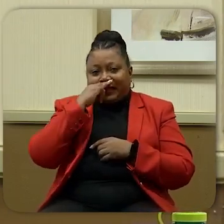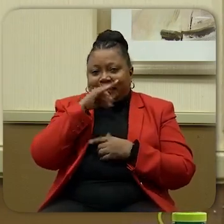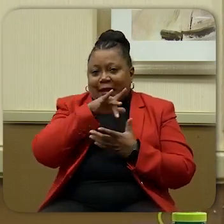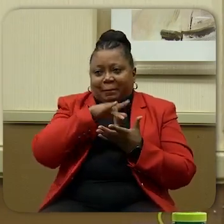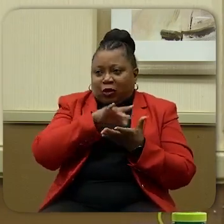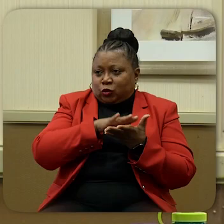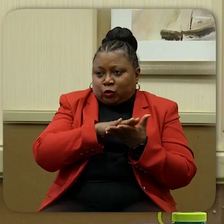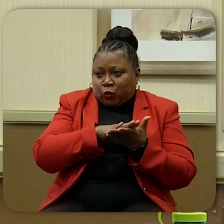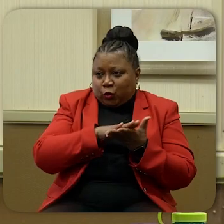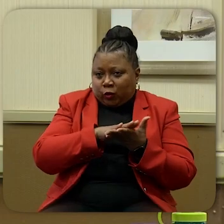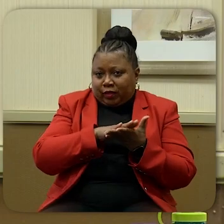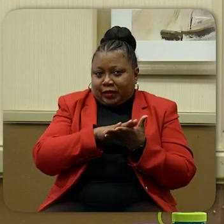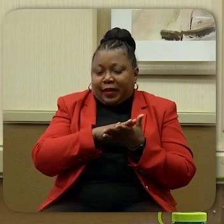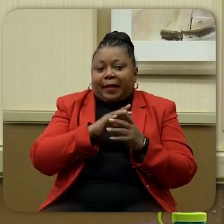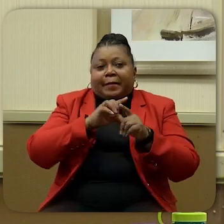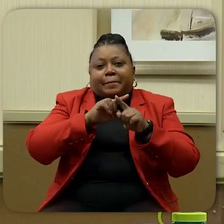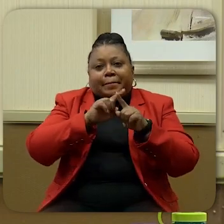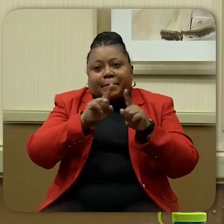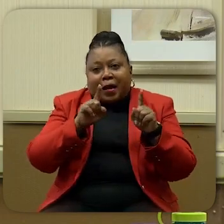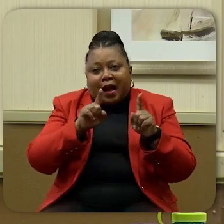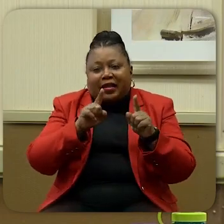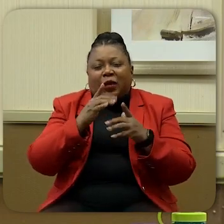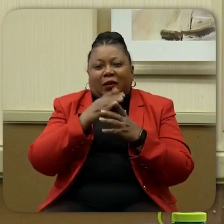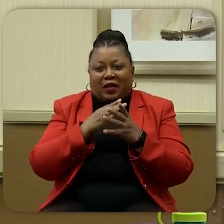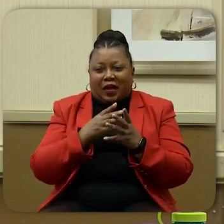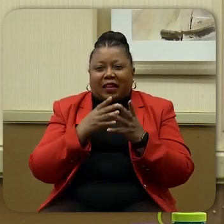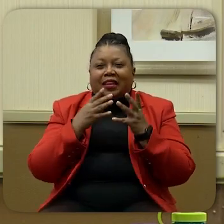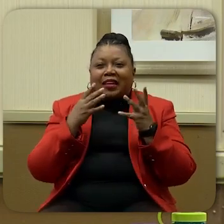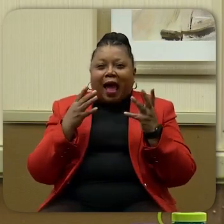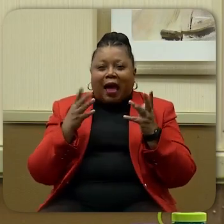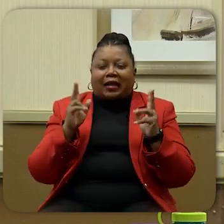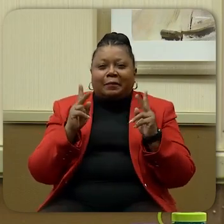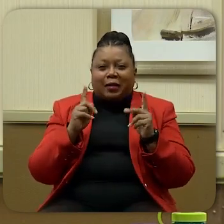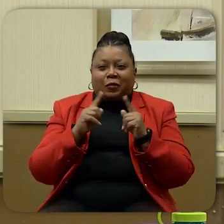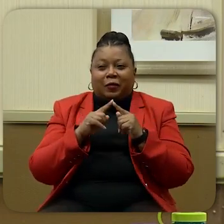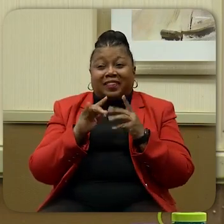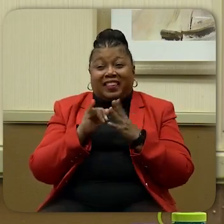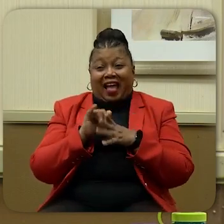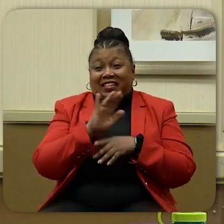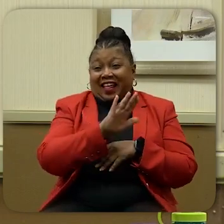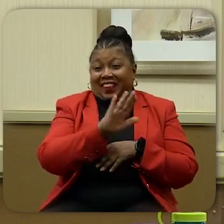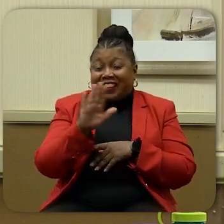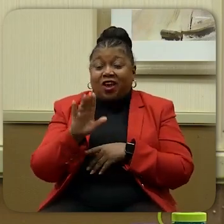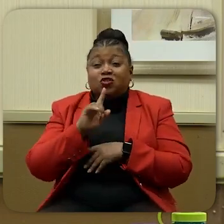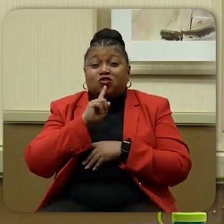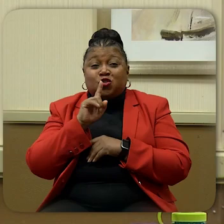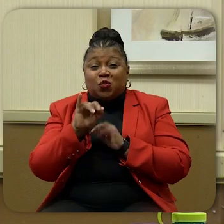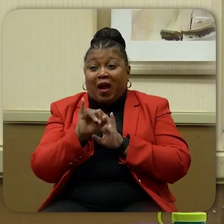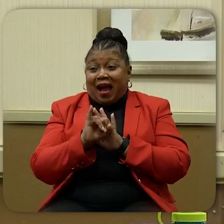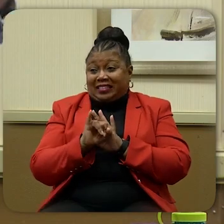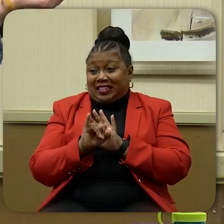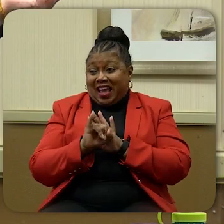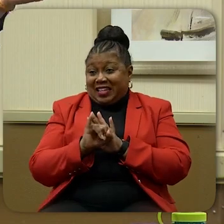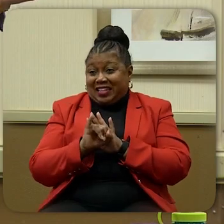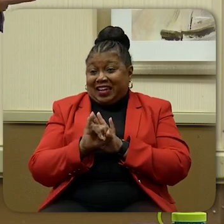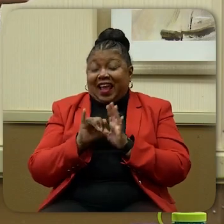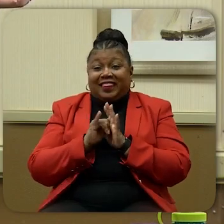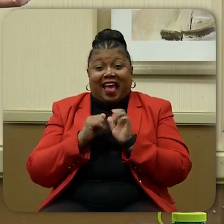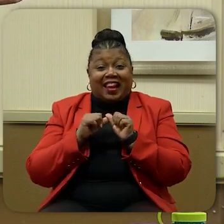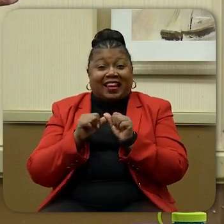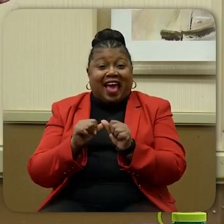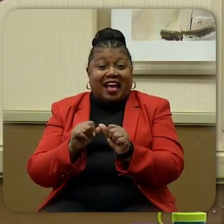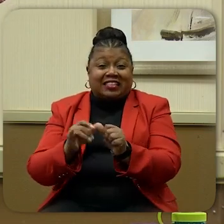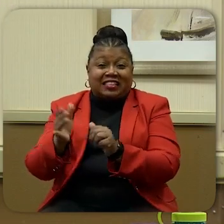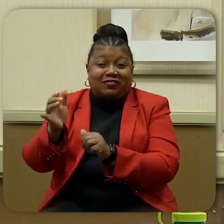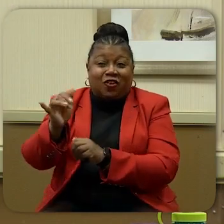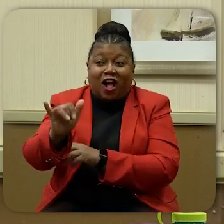middle school, but there are a lot of people that's their true identity and that lasts for a